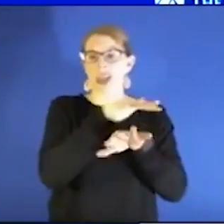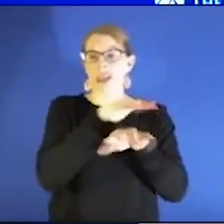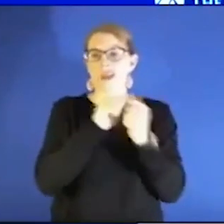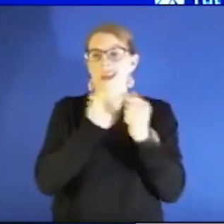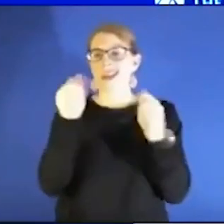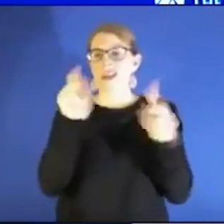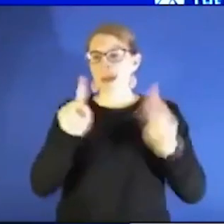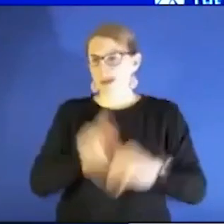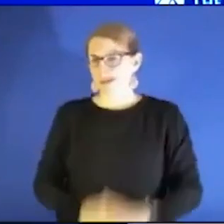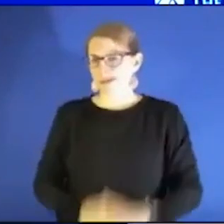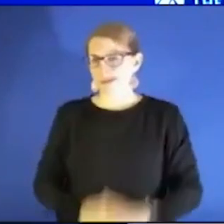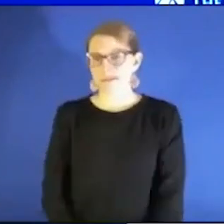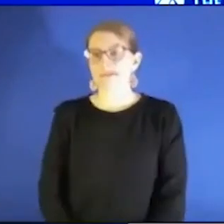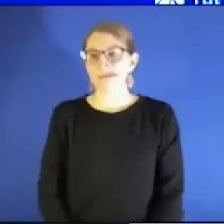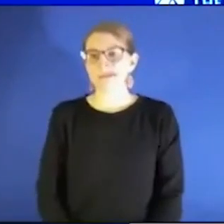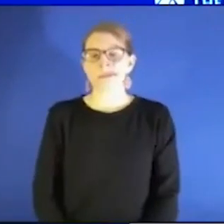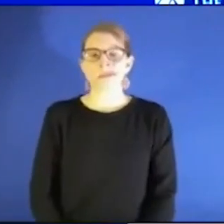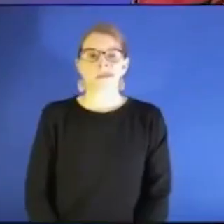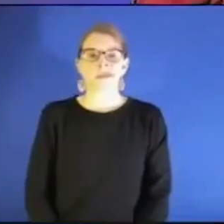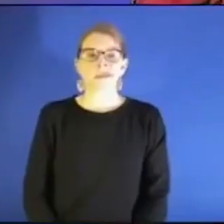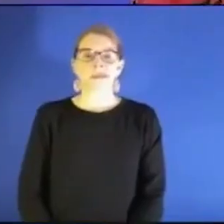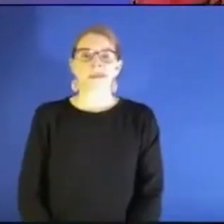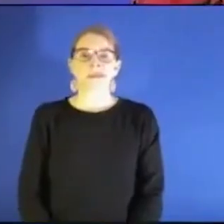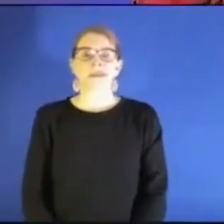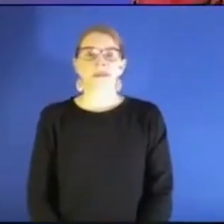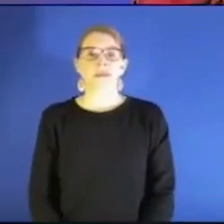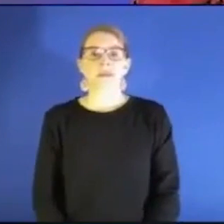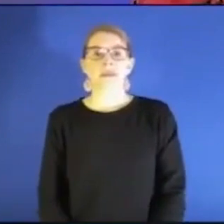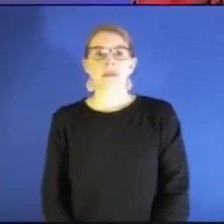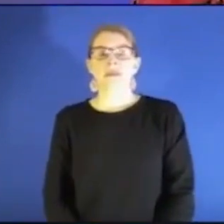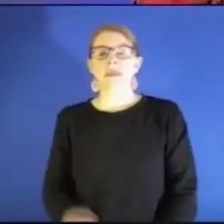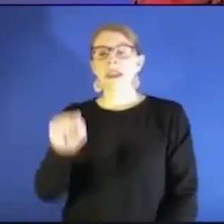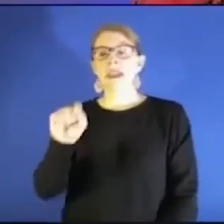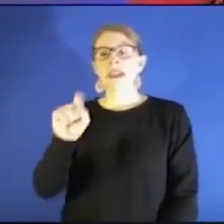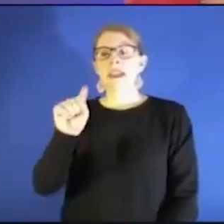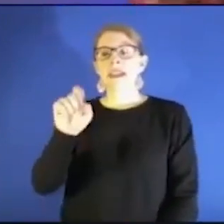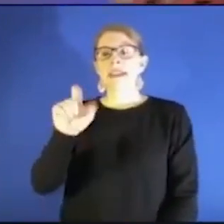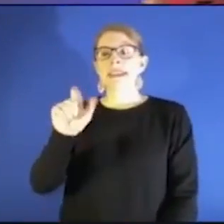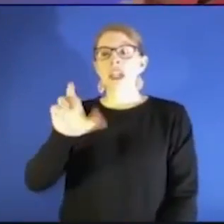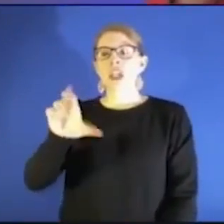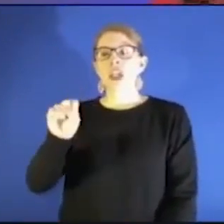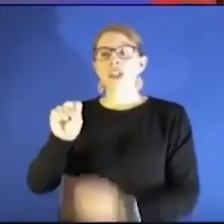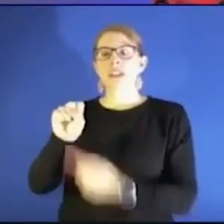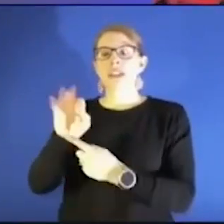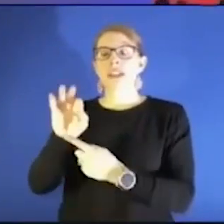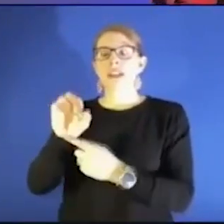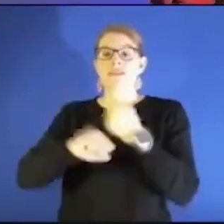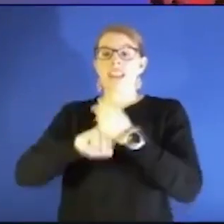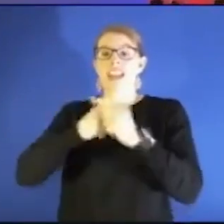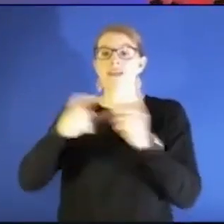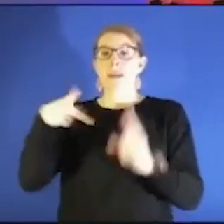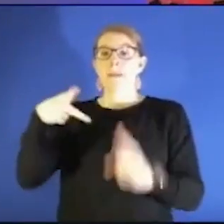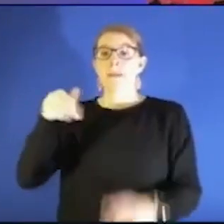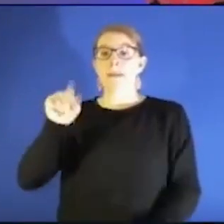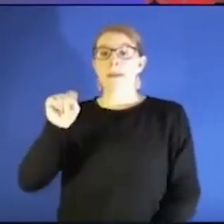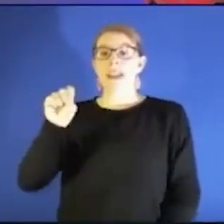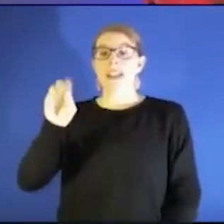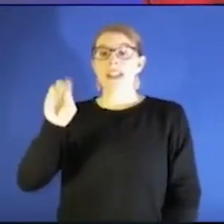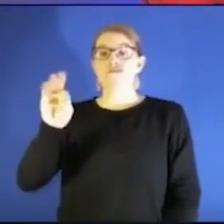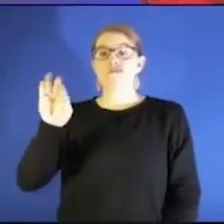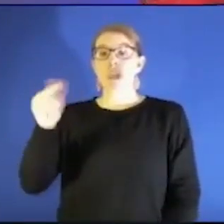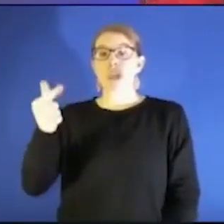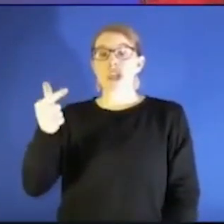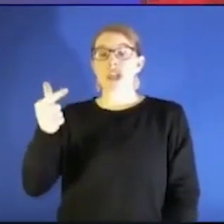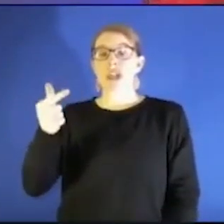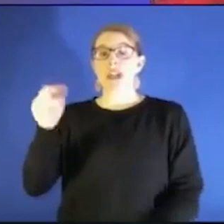of interpersonal interactions as well. What about all those Steelers fans coming in from Pittsburgh? When we have other people coming in over They into should our... stay in Pittsburgh.